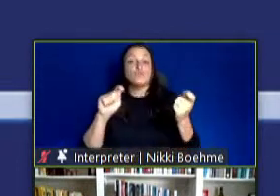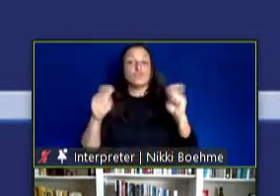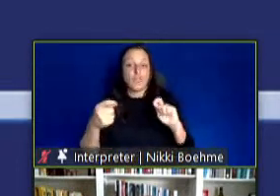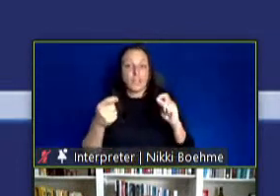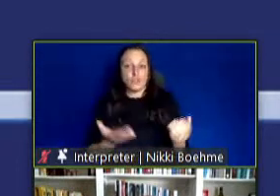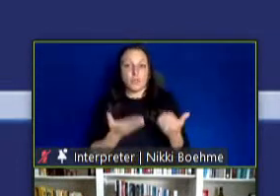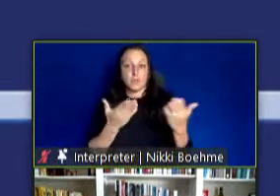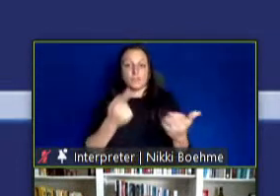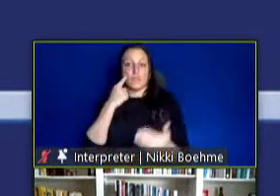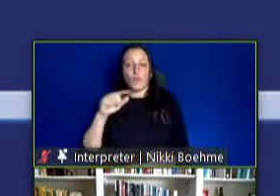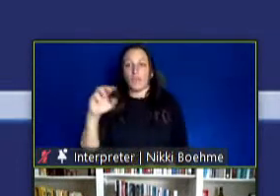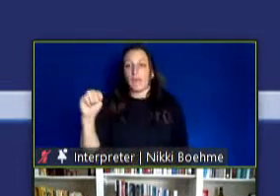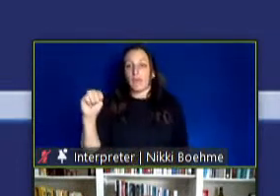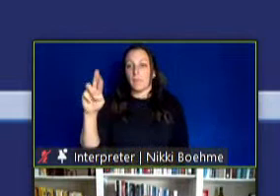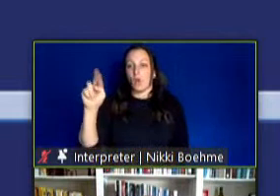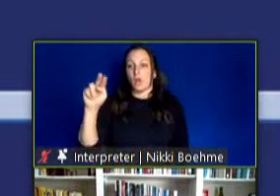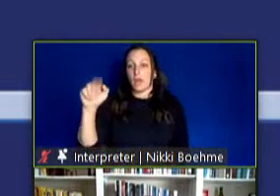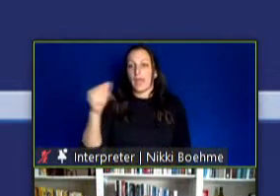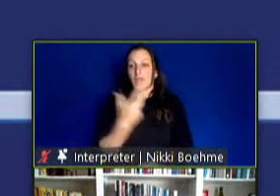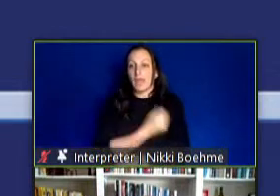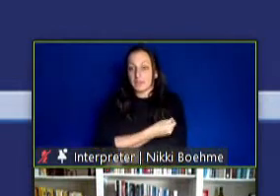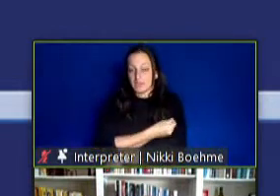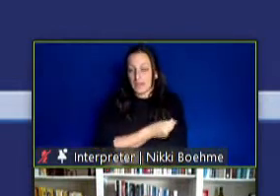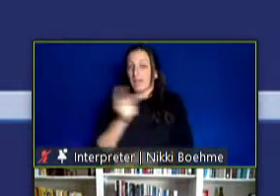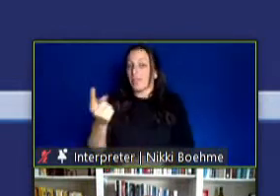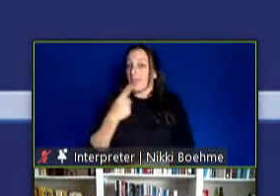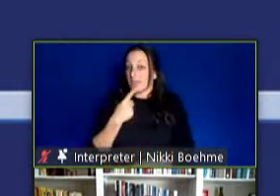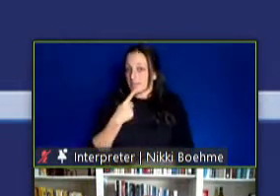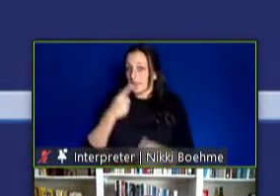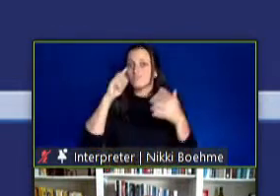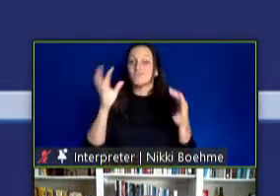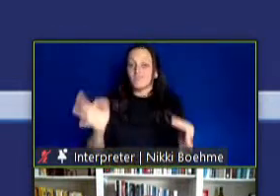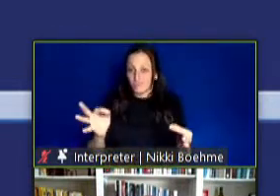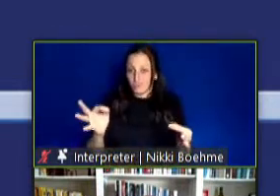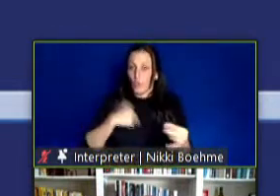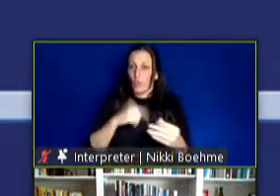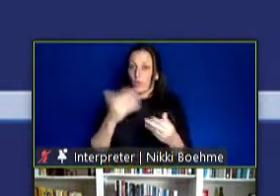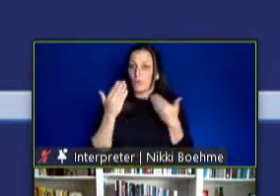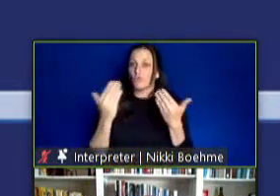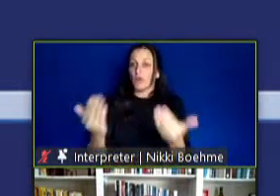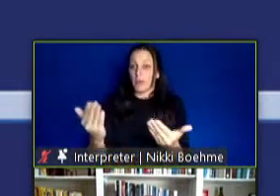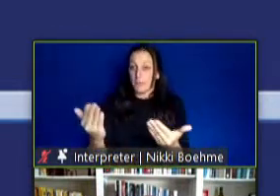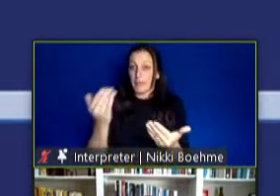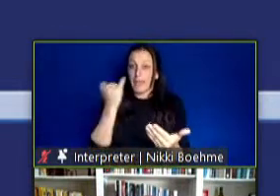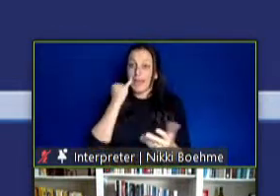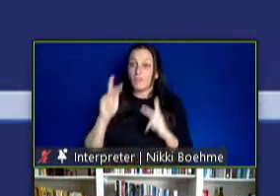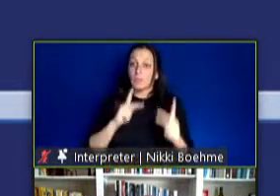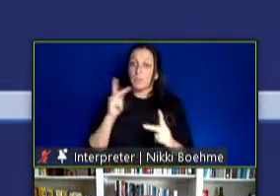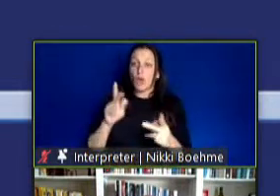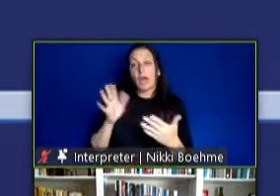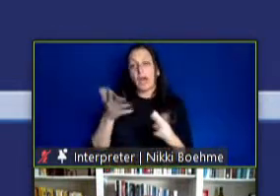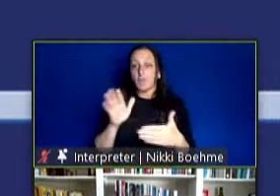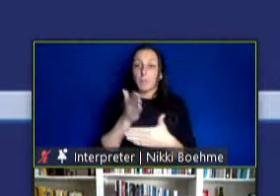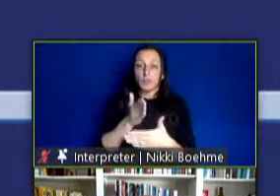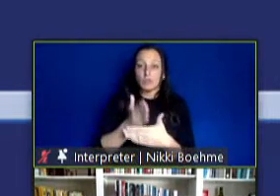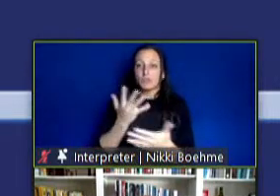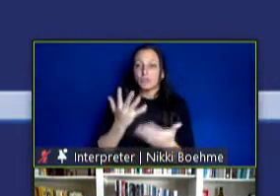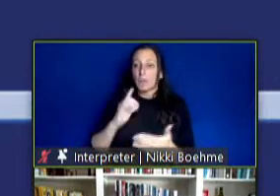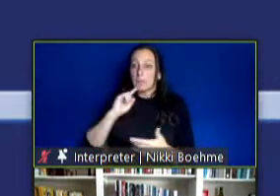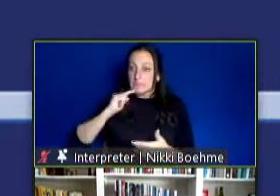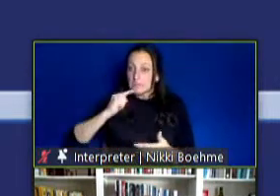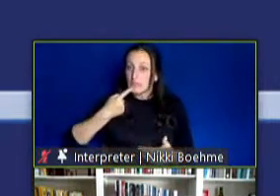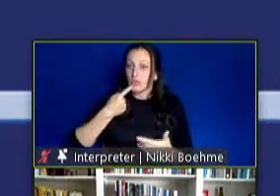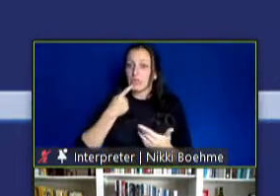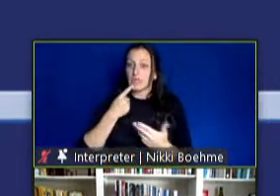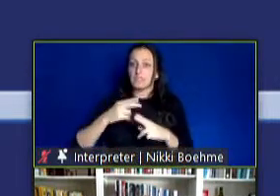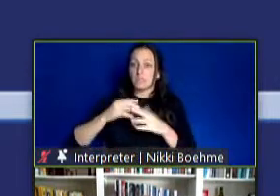the mRNA vaccine to recommend that persons who have moderate to severe immunocompromised condition